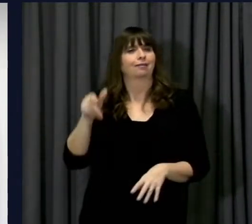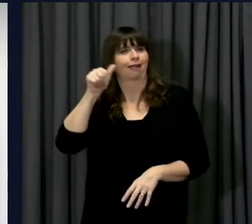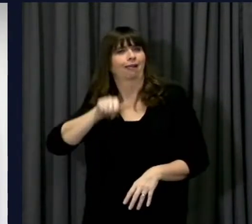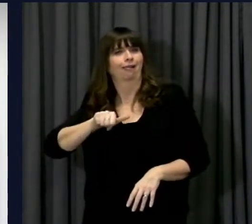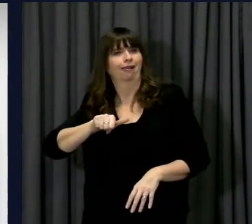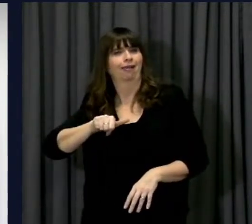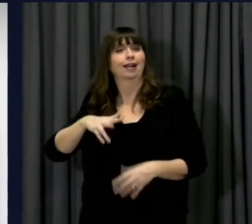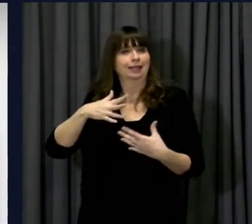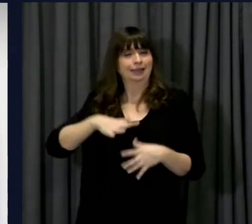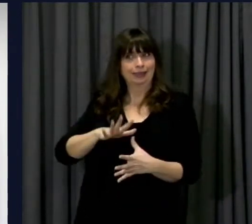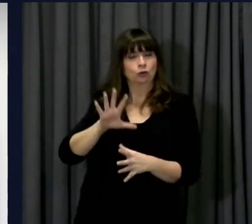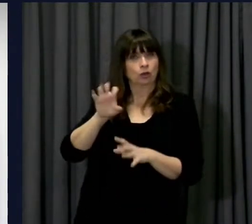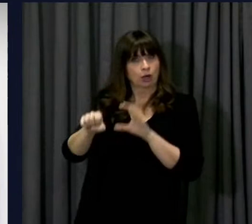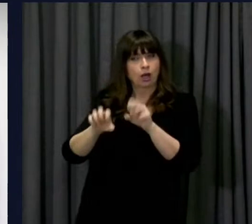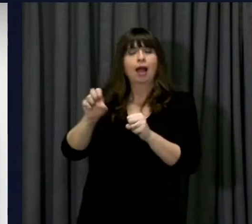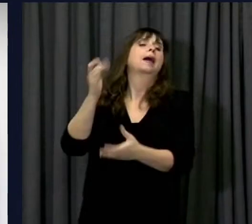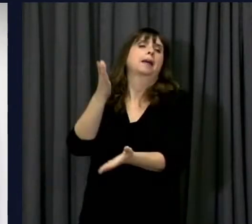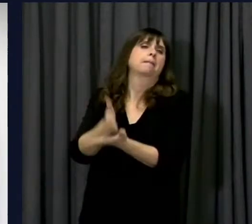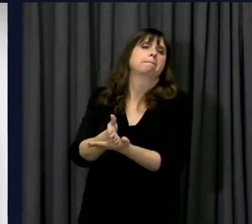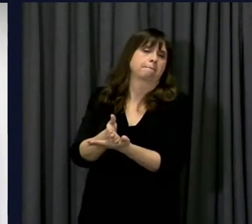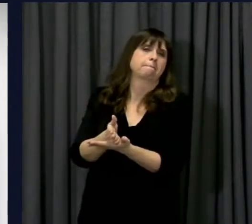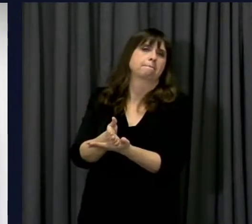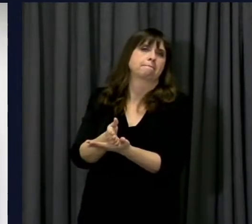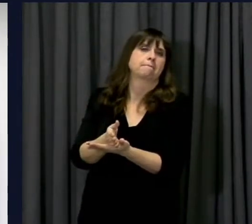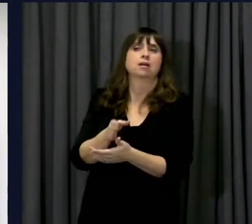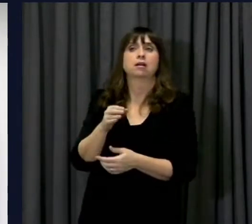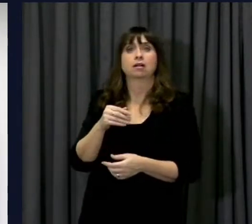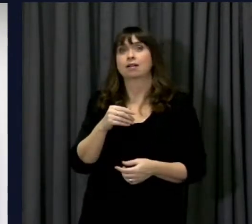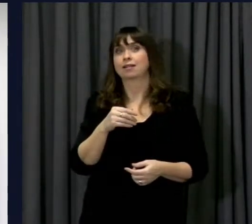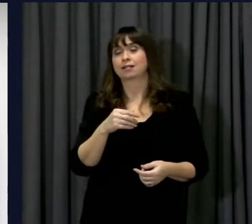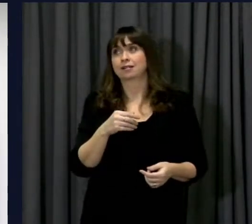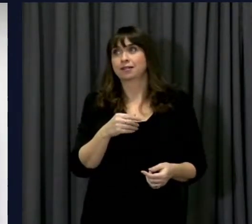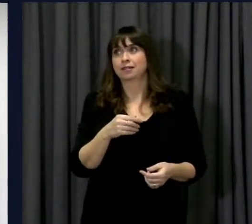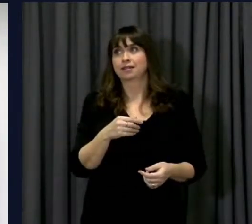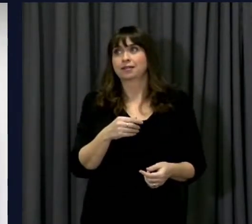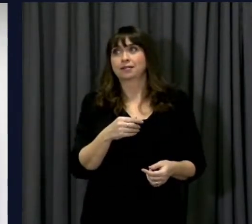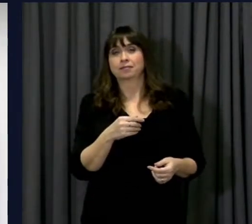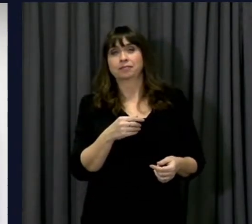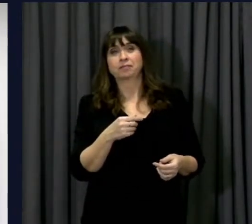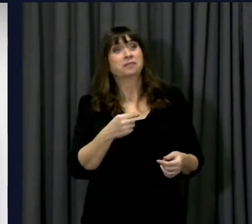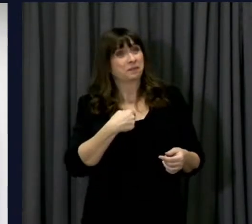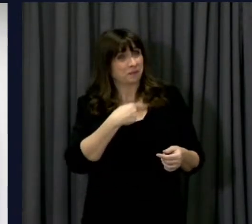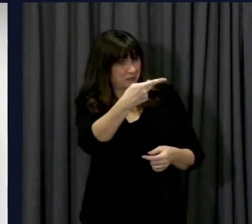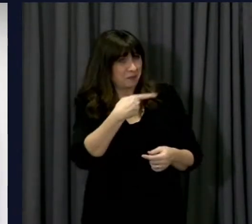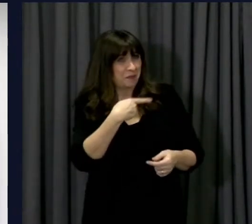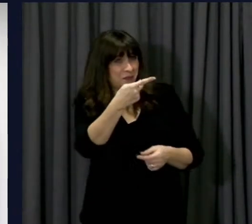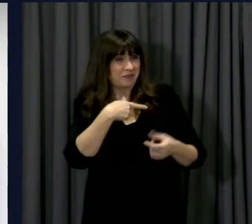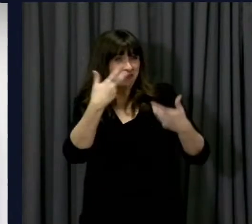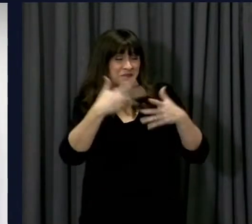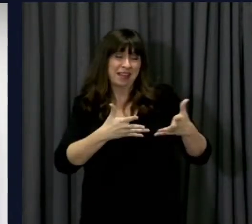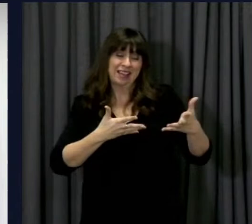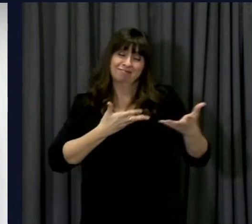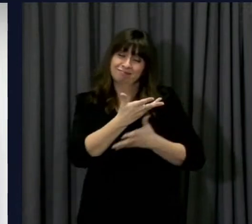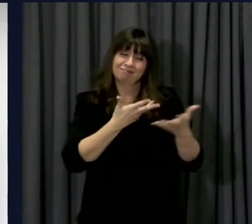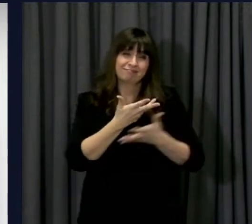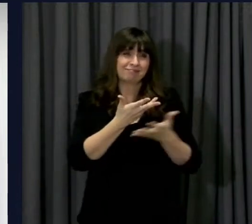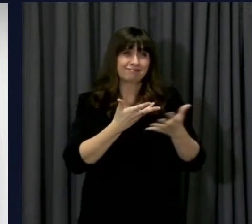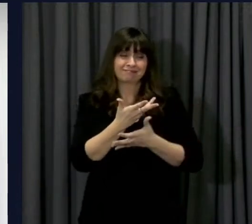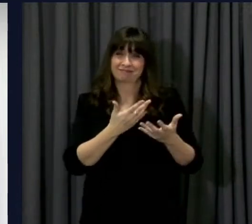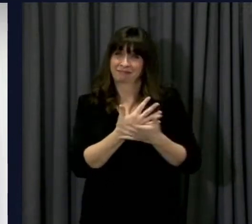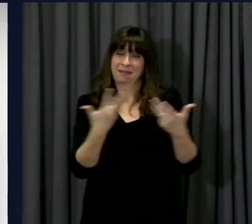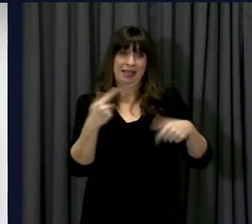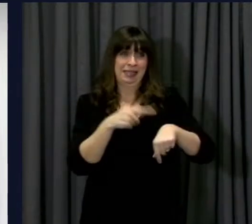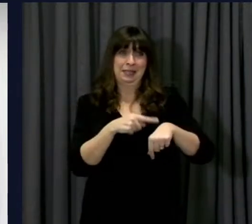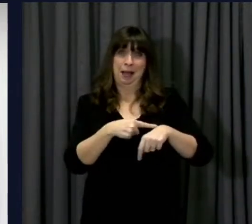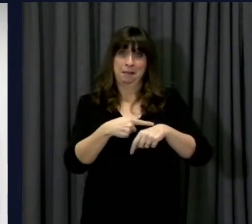I think, to identify people who are undertaking unpaid carer roles. I've discussed with you in many of these press conferences the fact that I undertake a